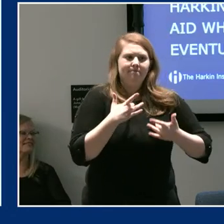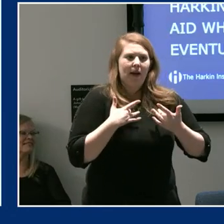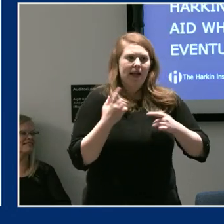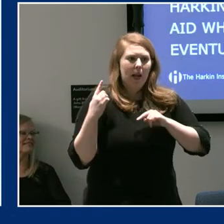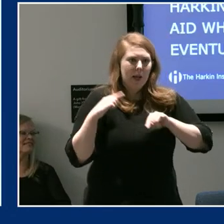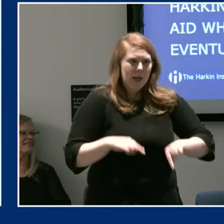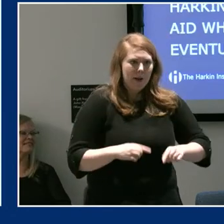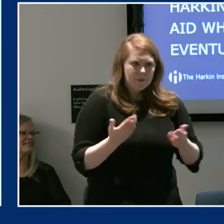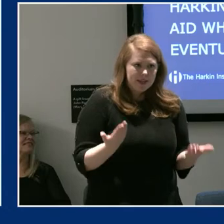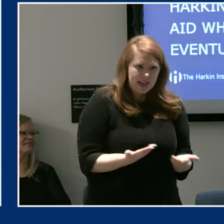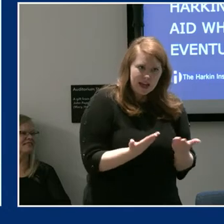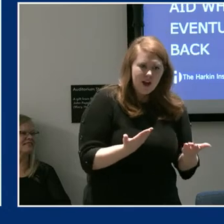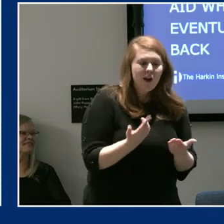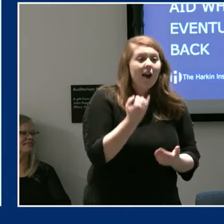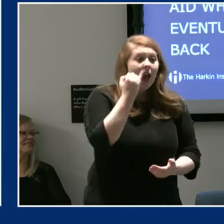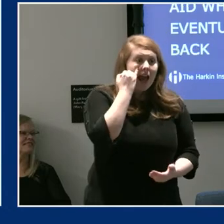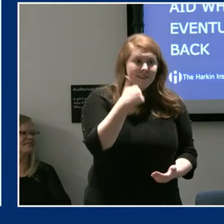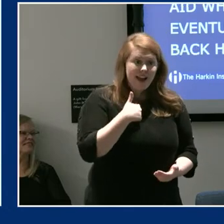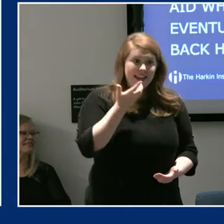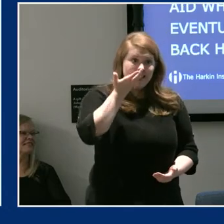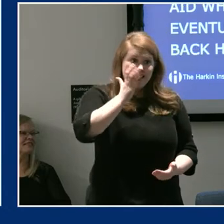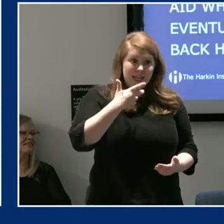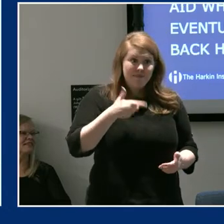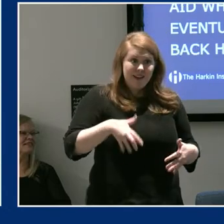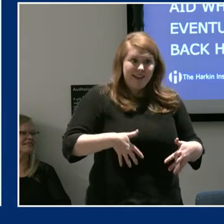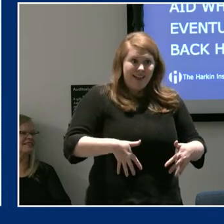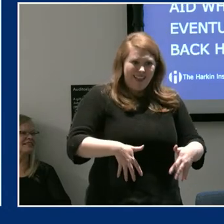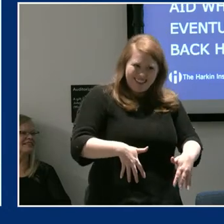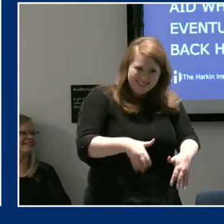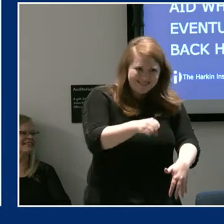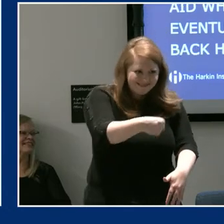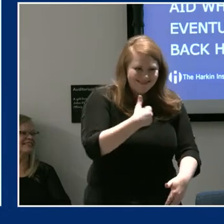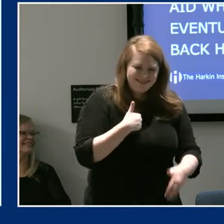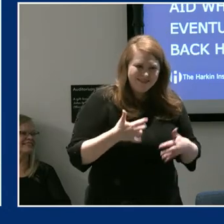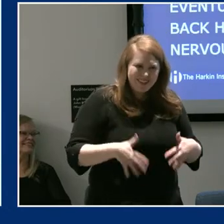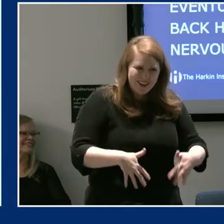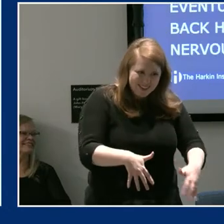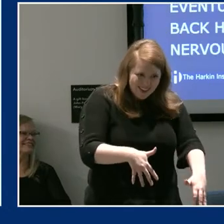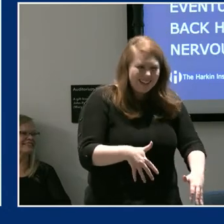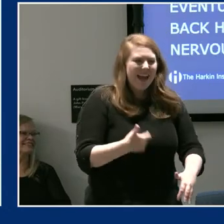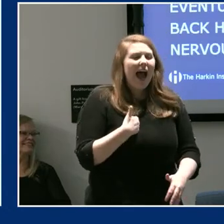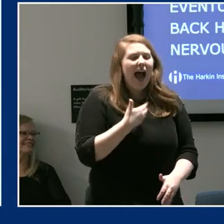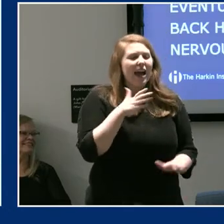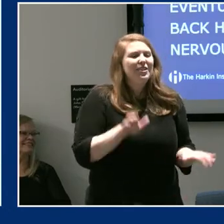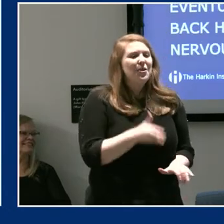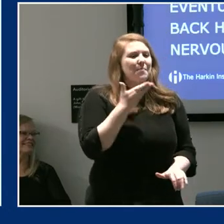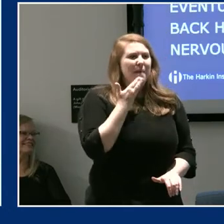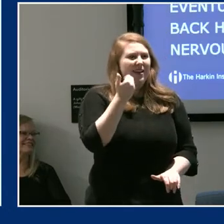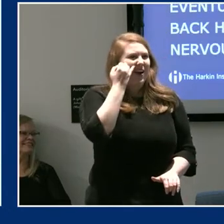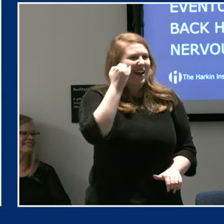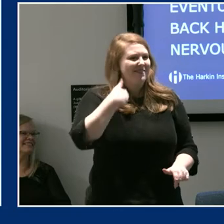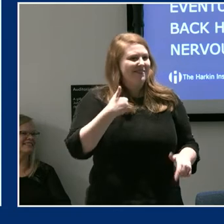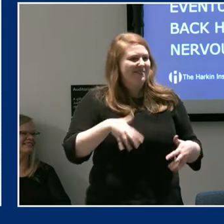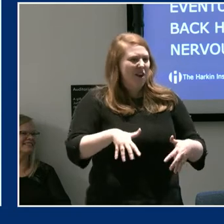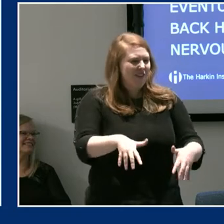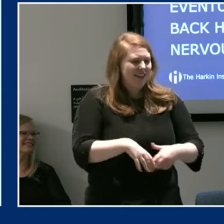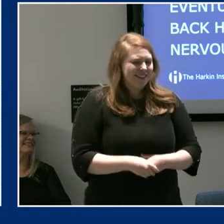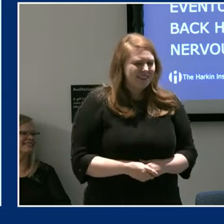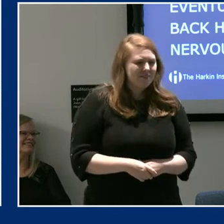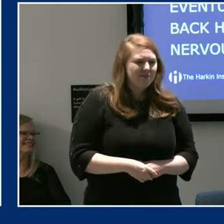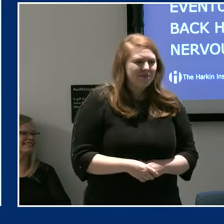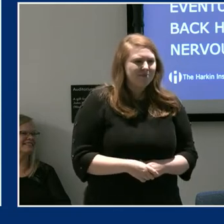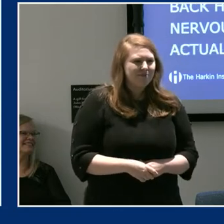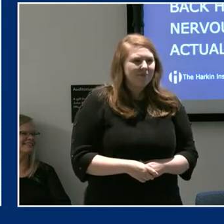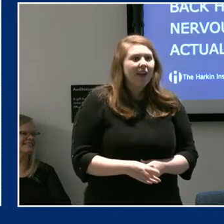And if I'm appearing a little nervous, I am. But I do better when I'm nervous, actually. And I